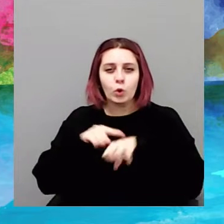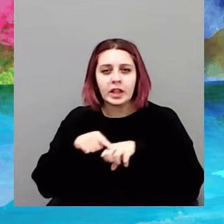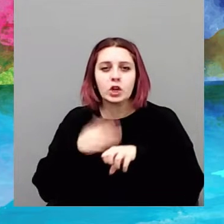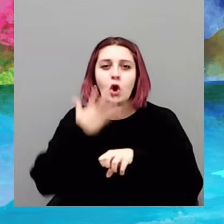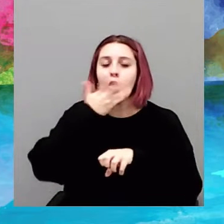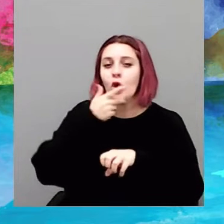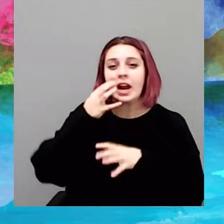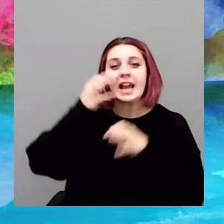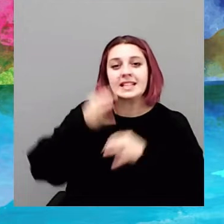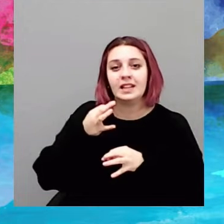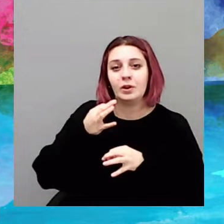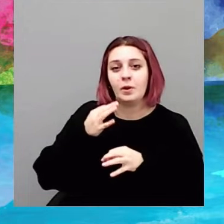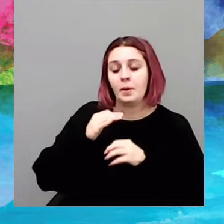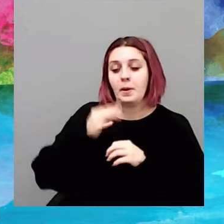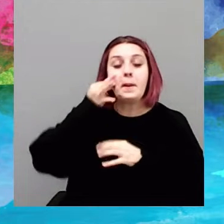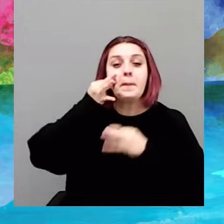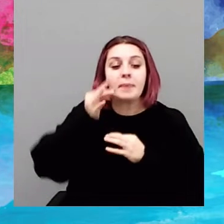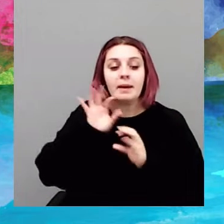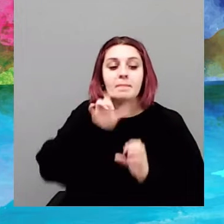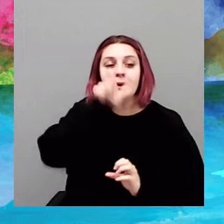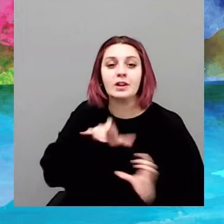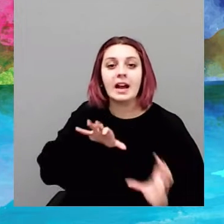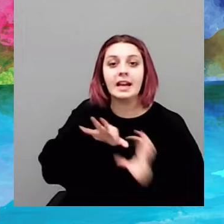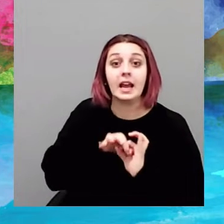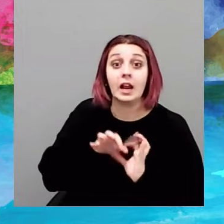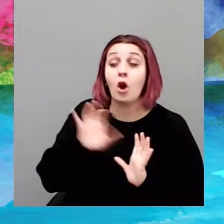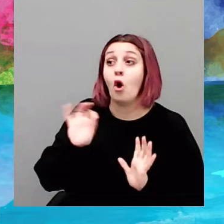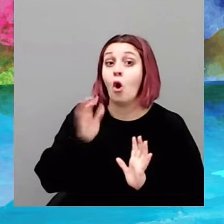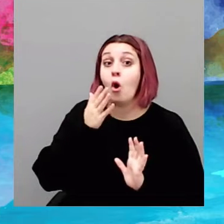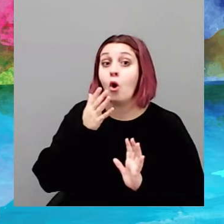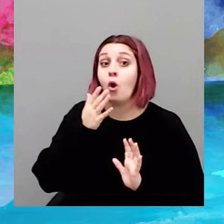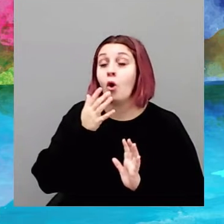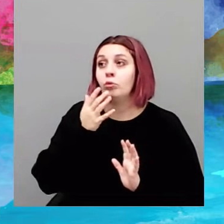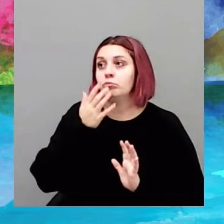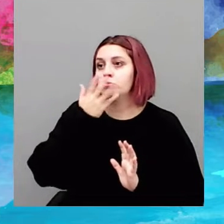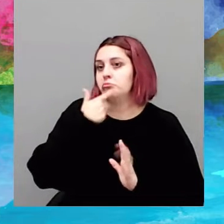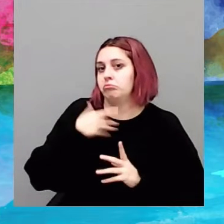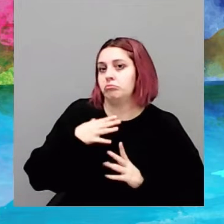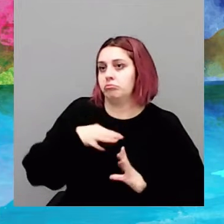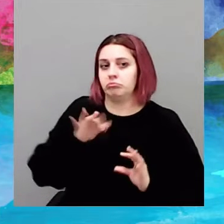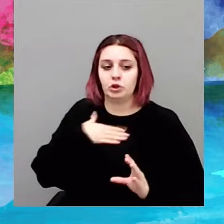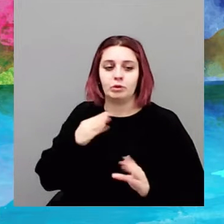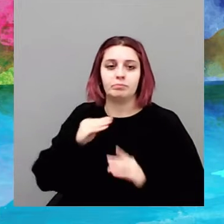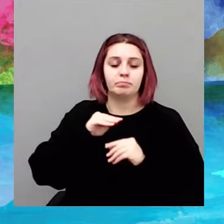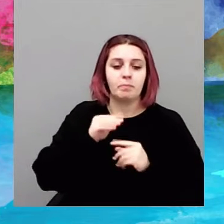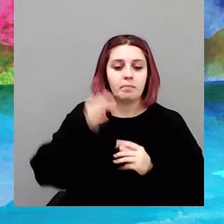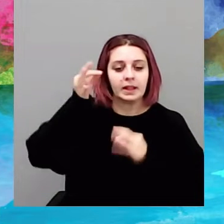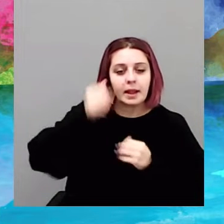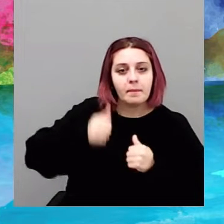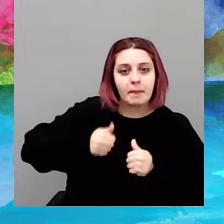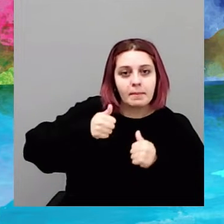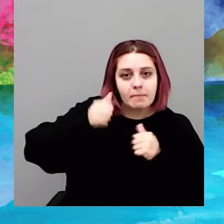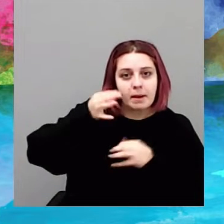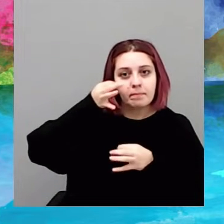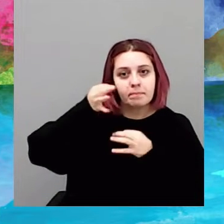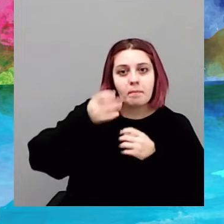We use knuckles. We put in the color that this person decides to have, whether it's their own skin color